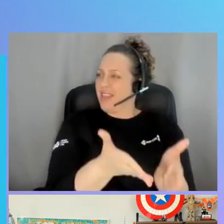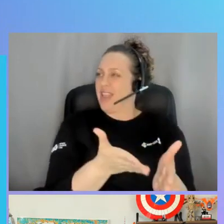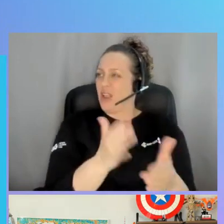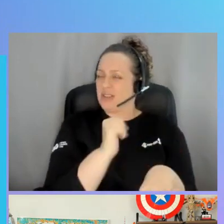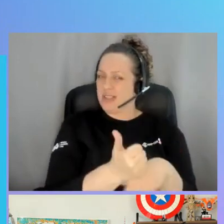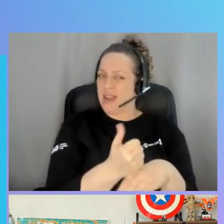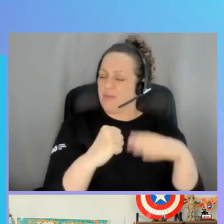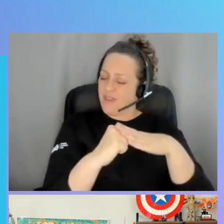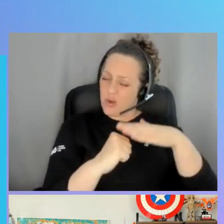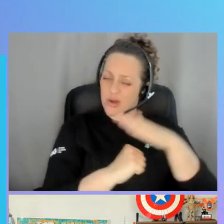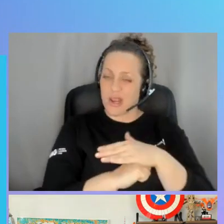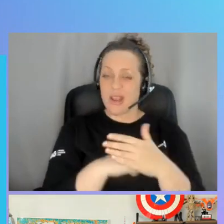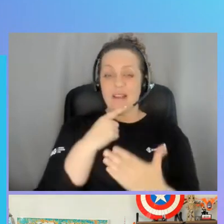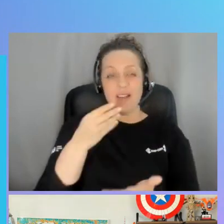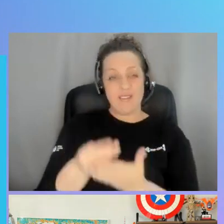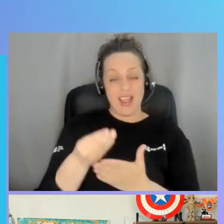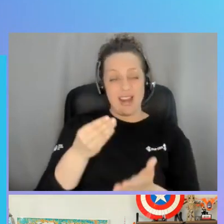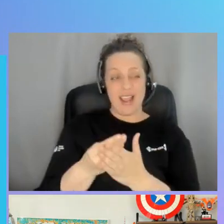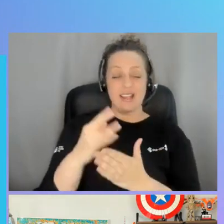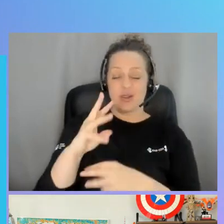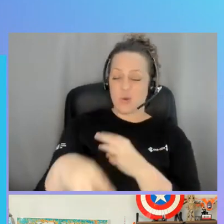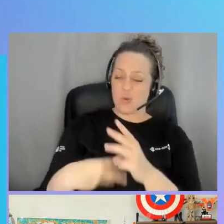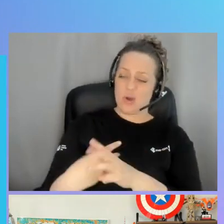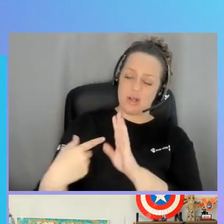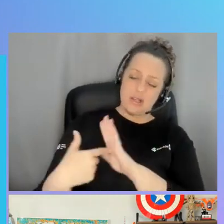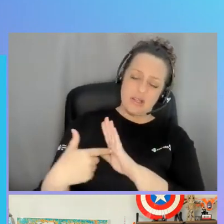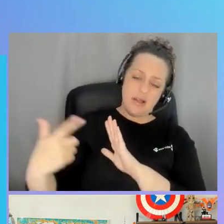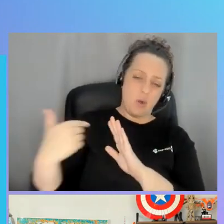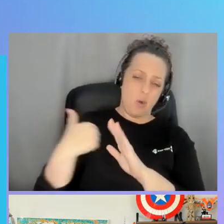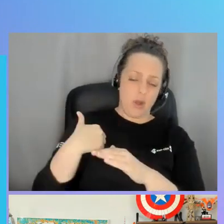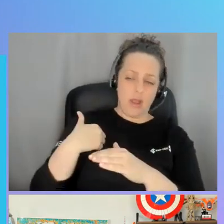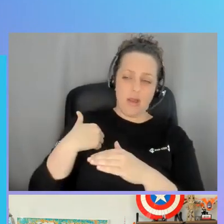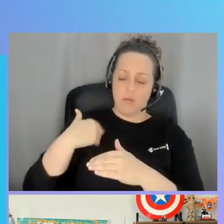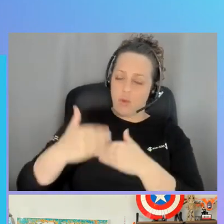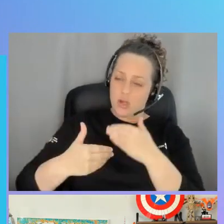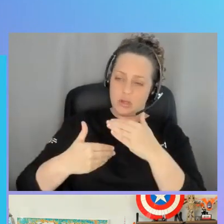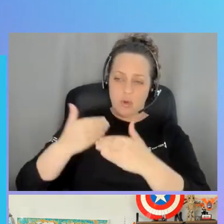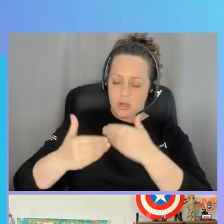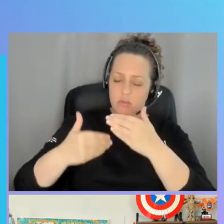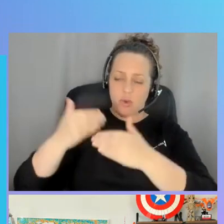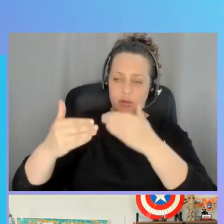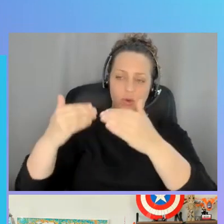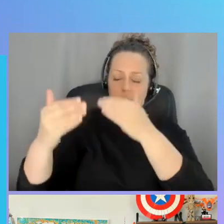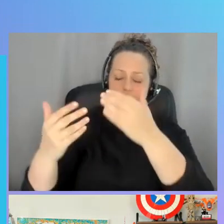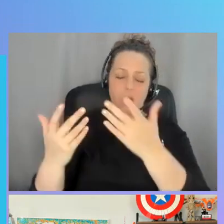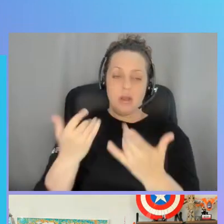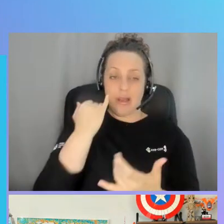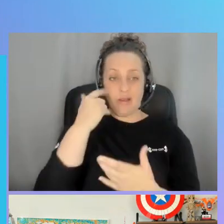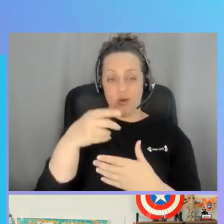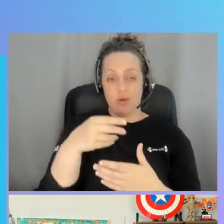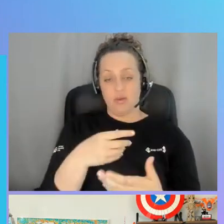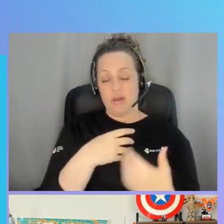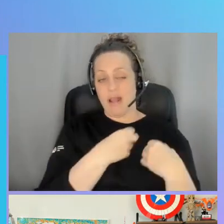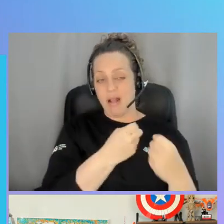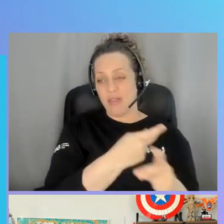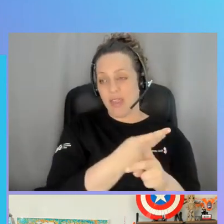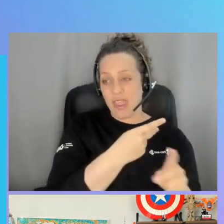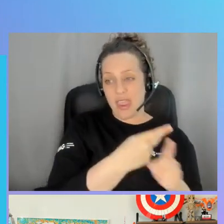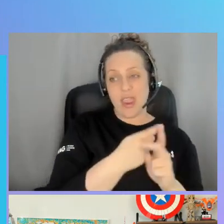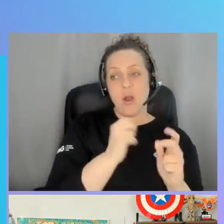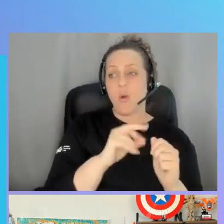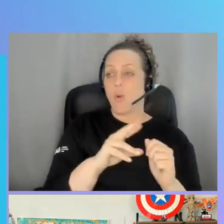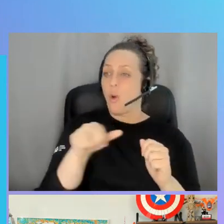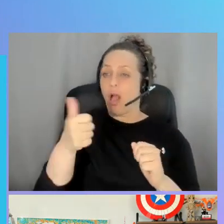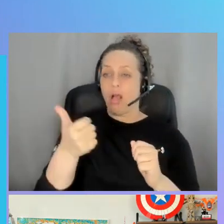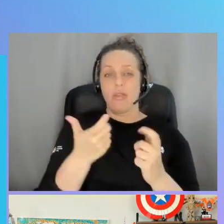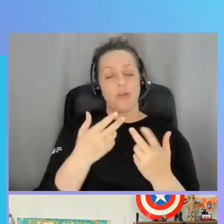world, as a highly regulated industry, we have processes on processes, right? And if you're in healthcare or